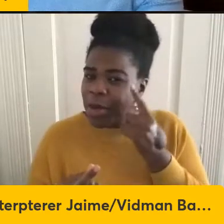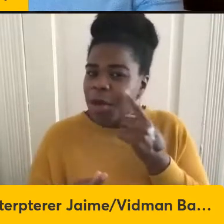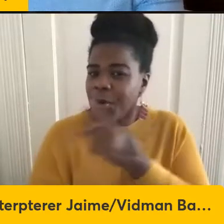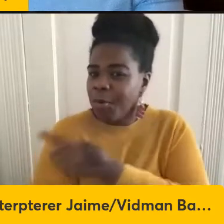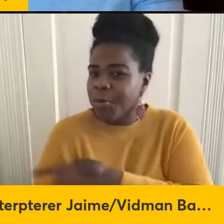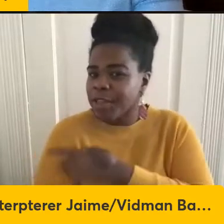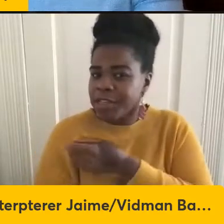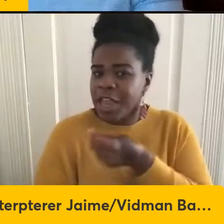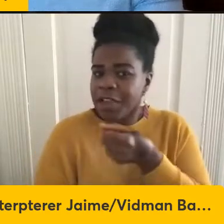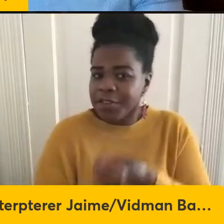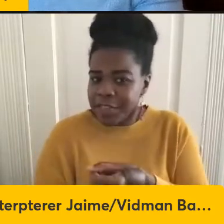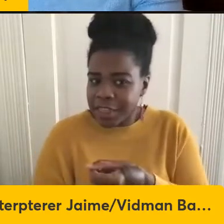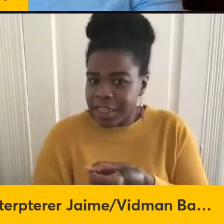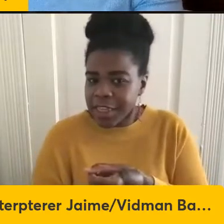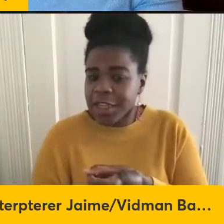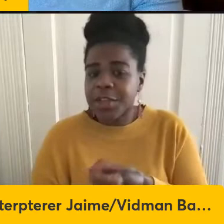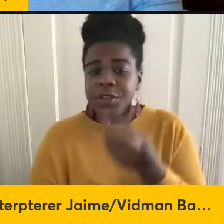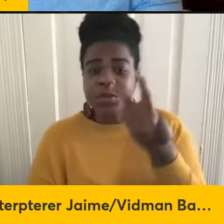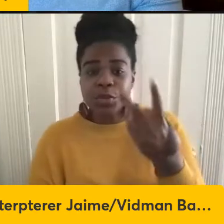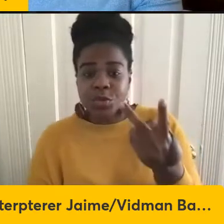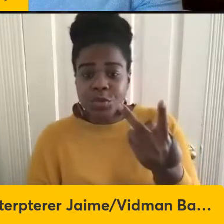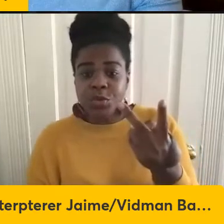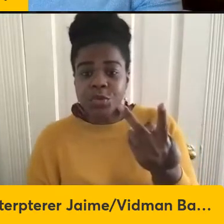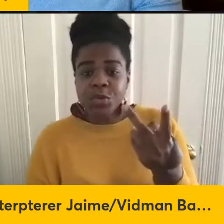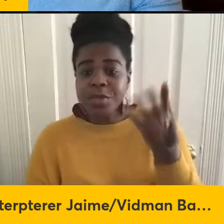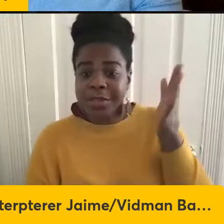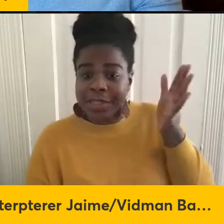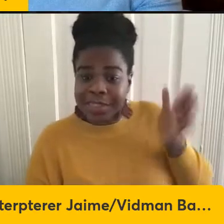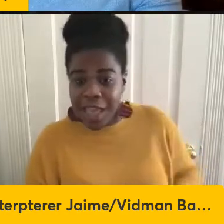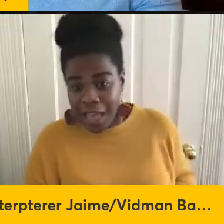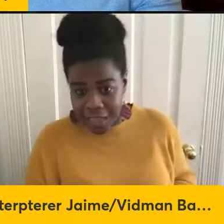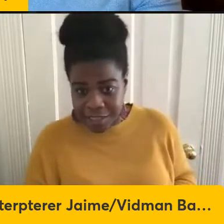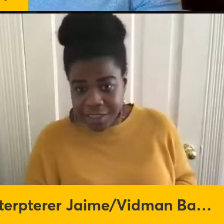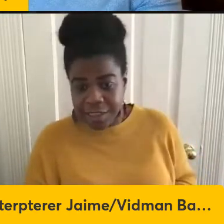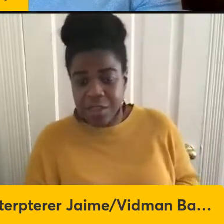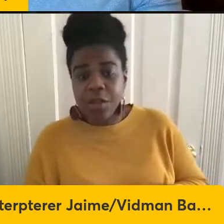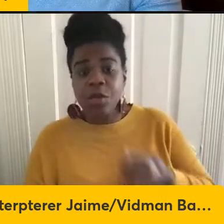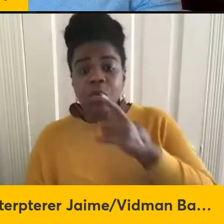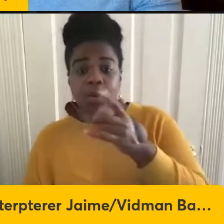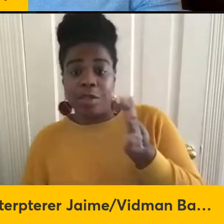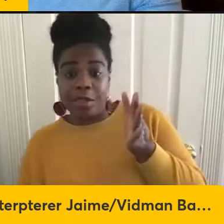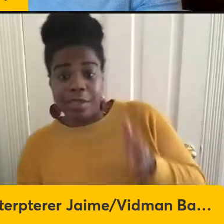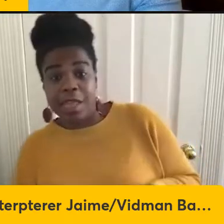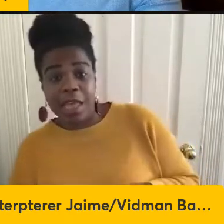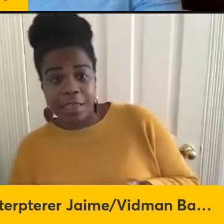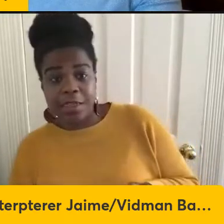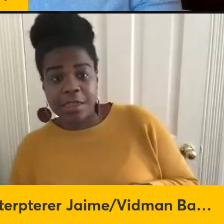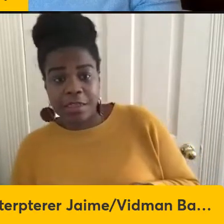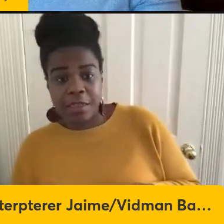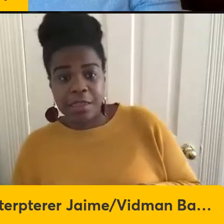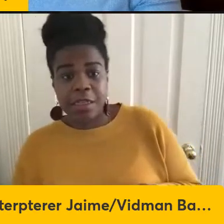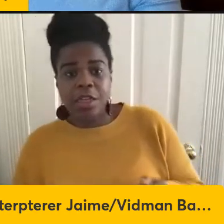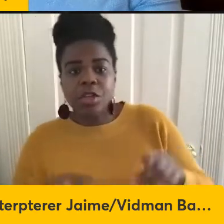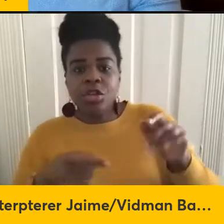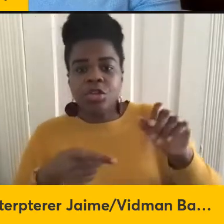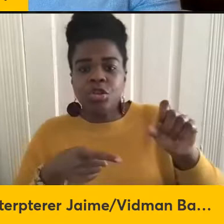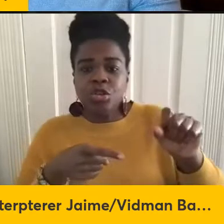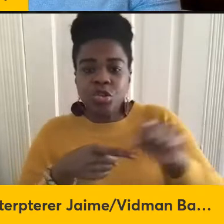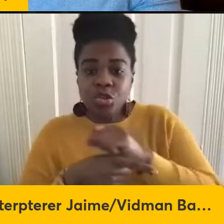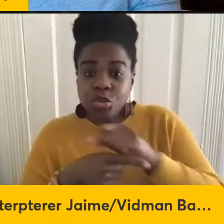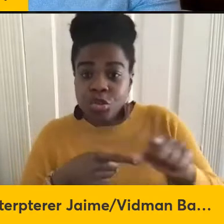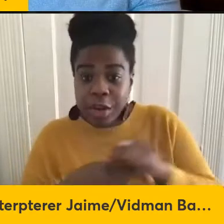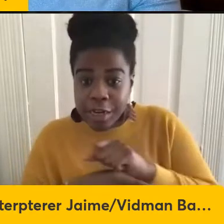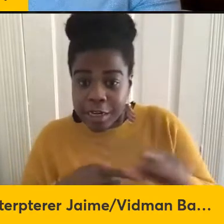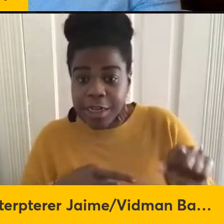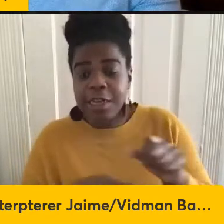as maybe a two-sided coin, where on one coin you're training